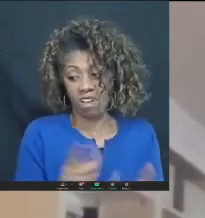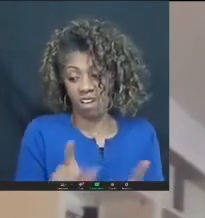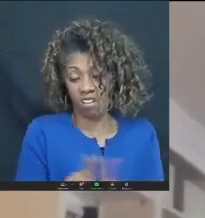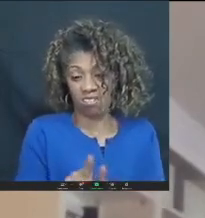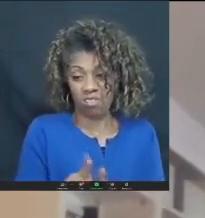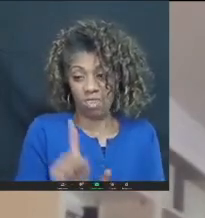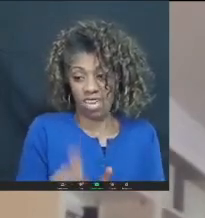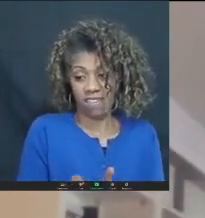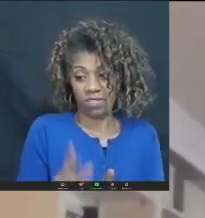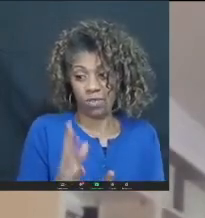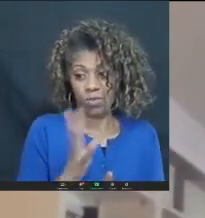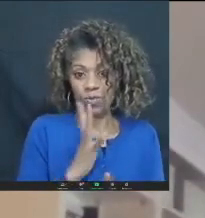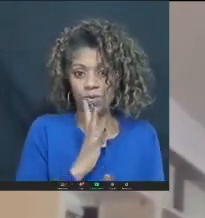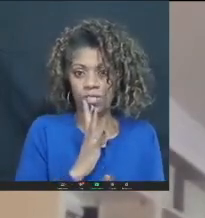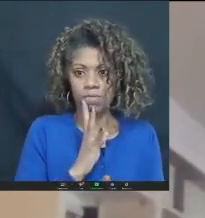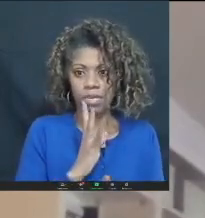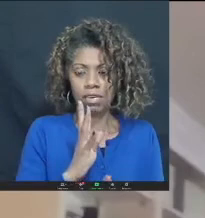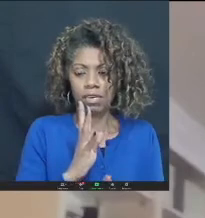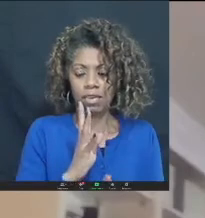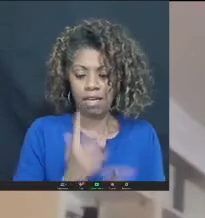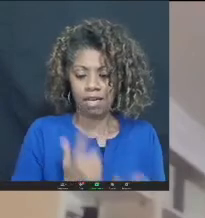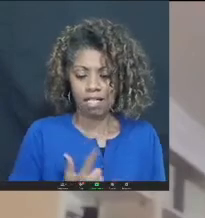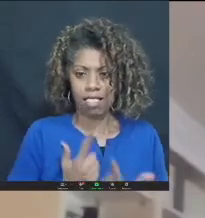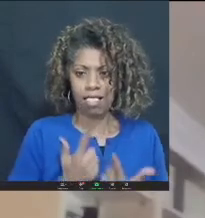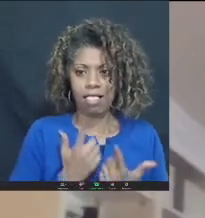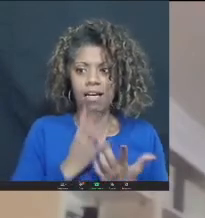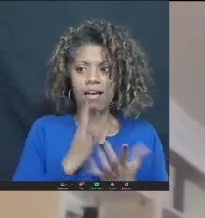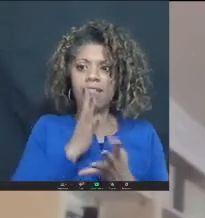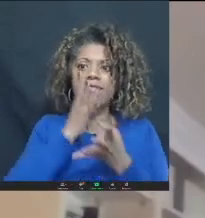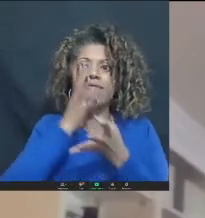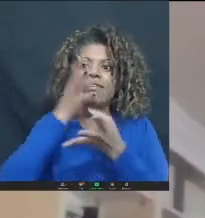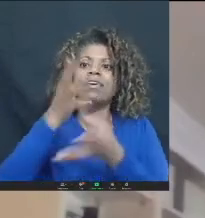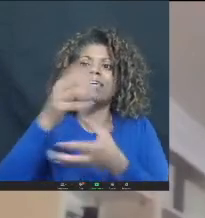life into these populations. One